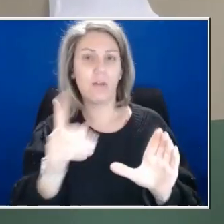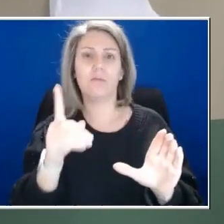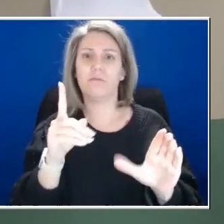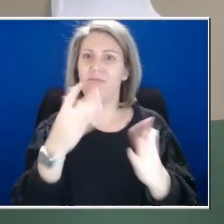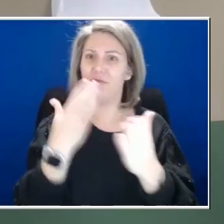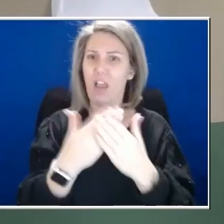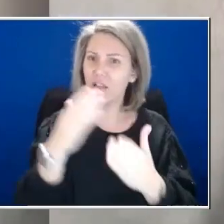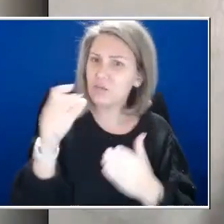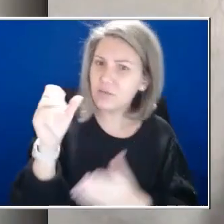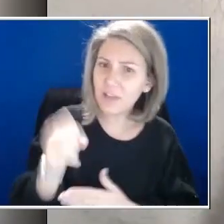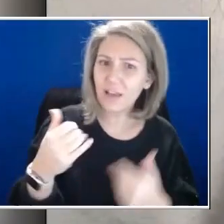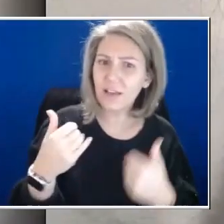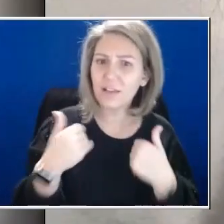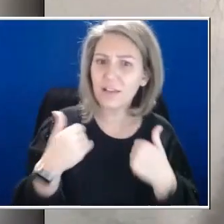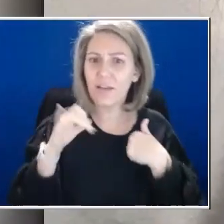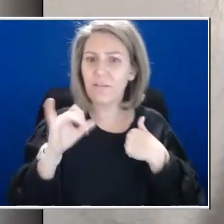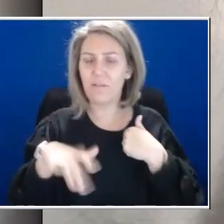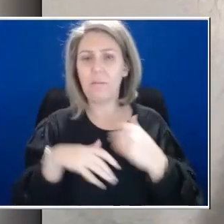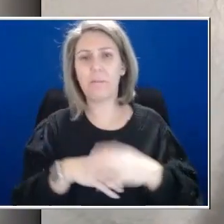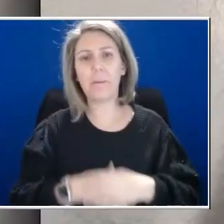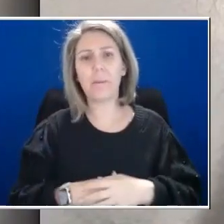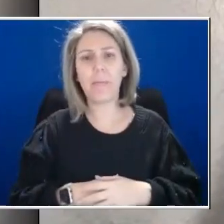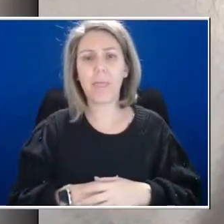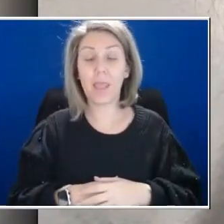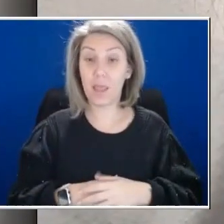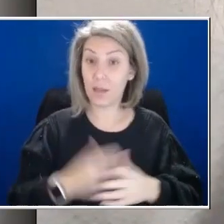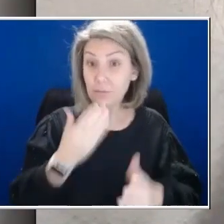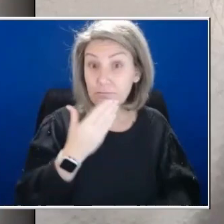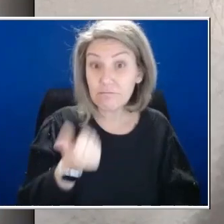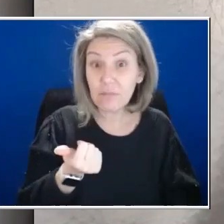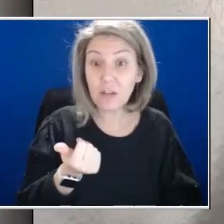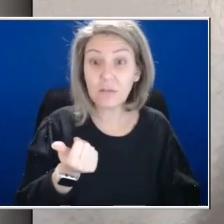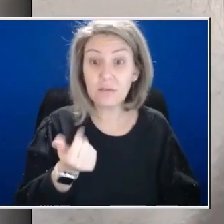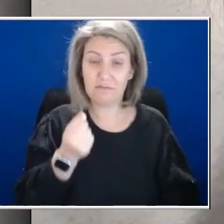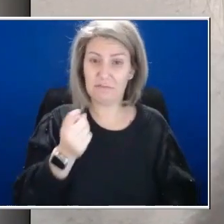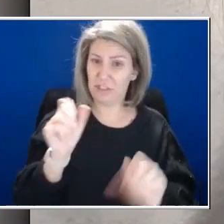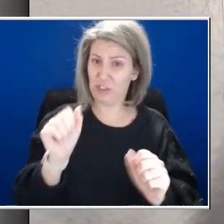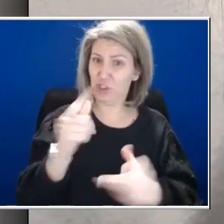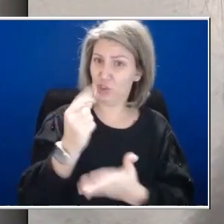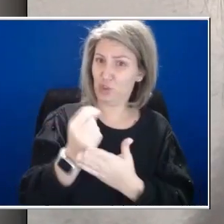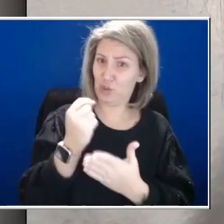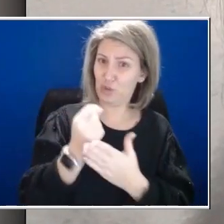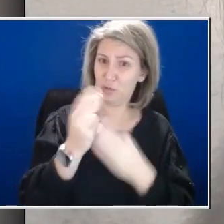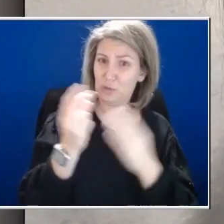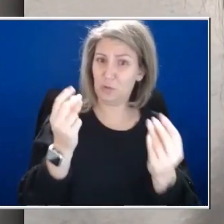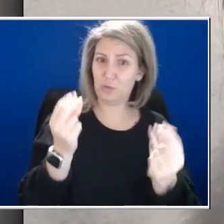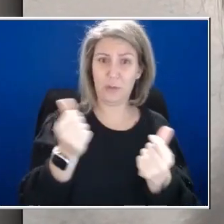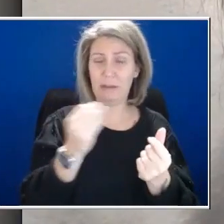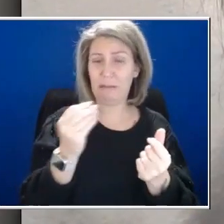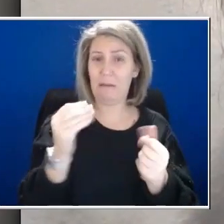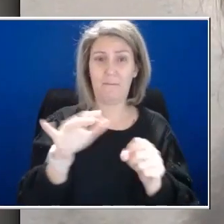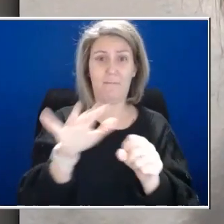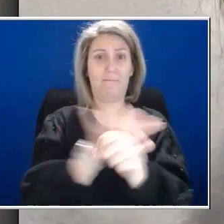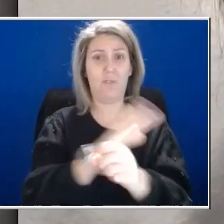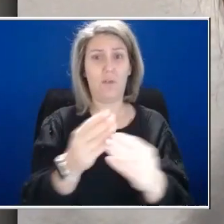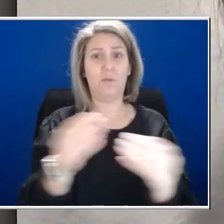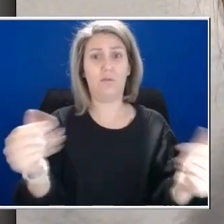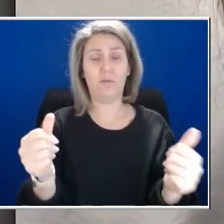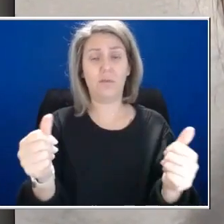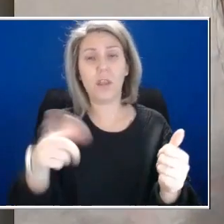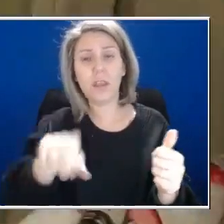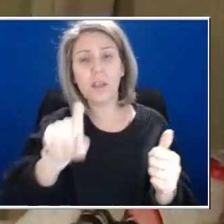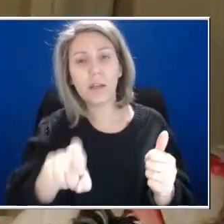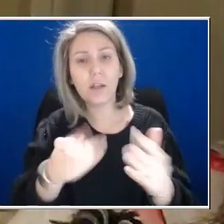have pelvic congestion syndrome, and even better, Dr. Alley could treat it quickly and completely. They would have to go through